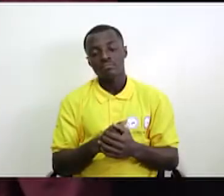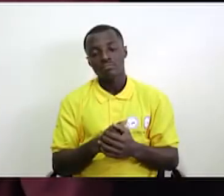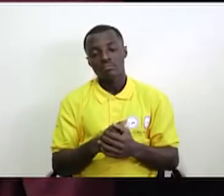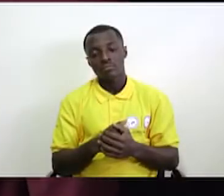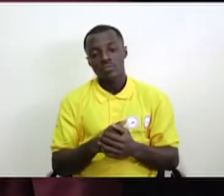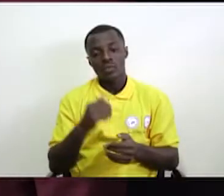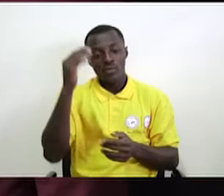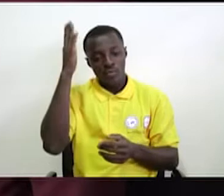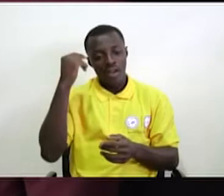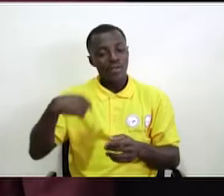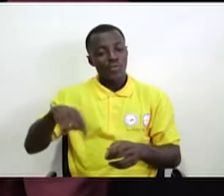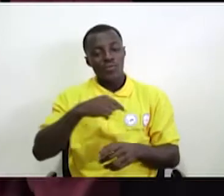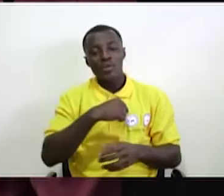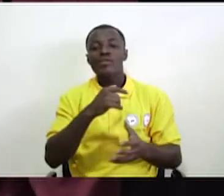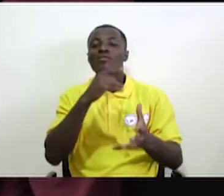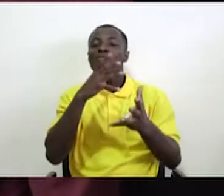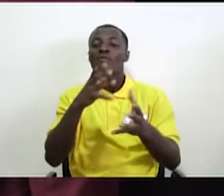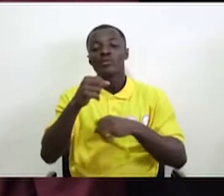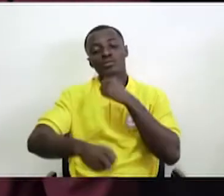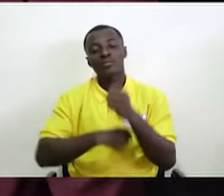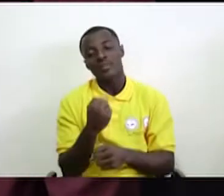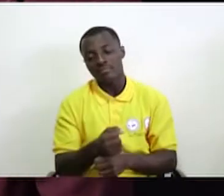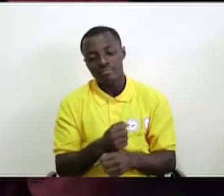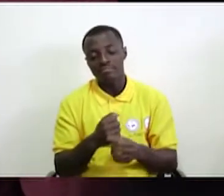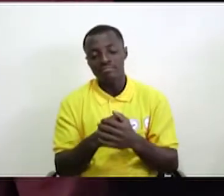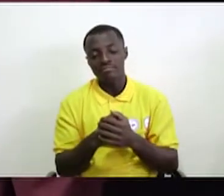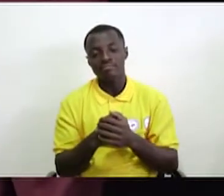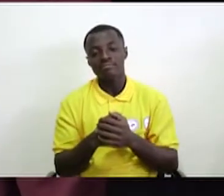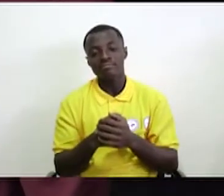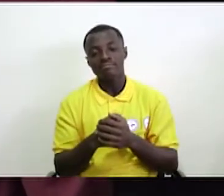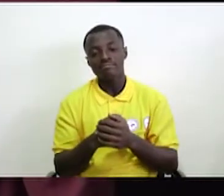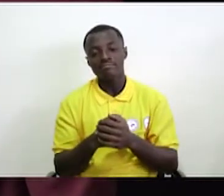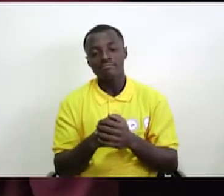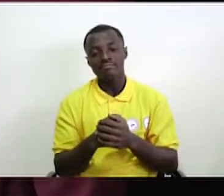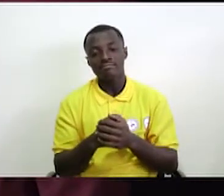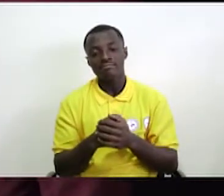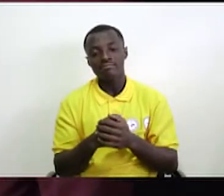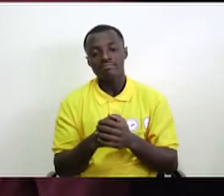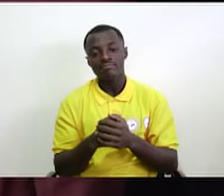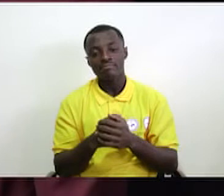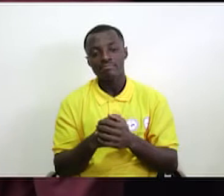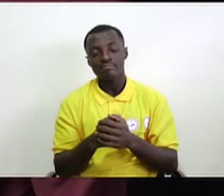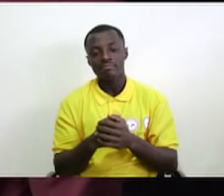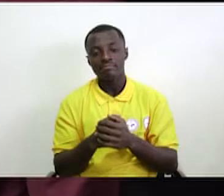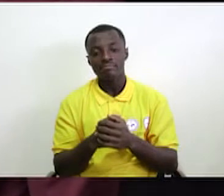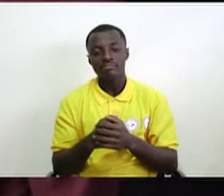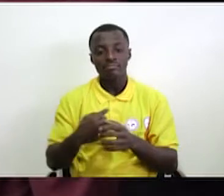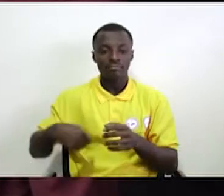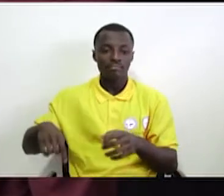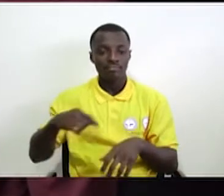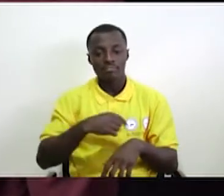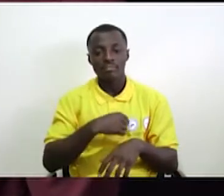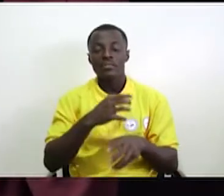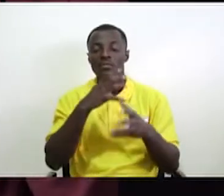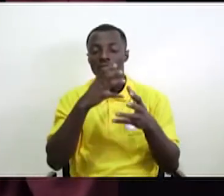Because we just do not want to suffer. Within us is the spirit and the flesh